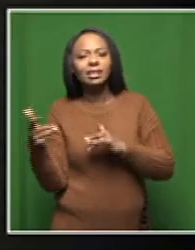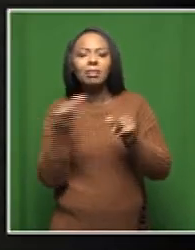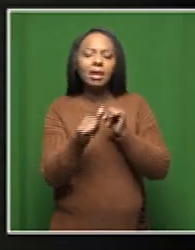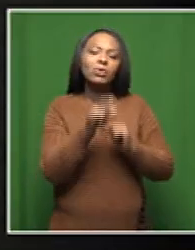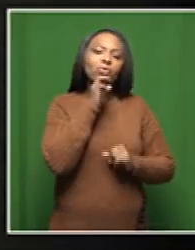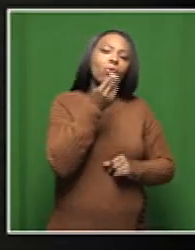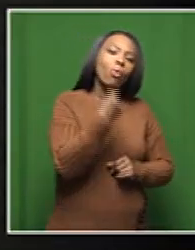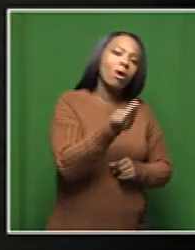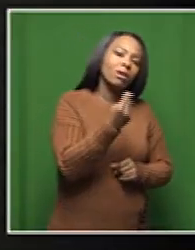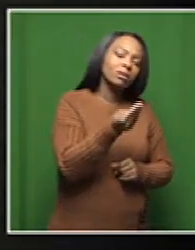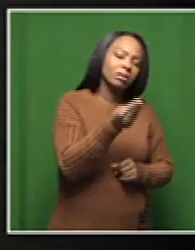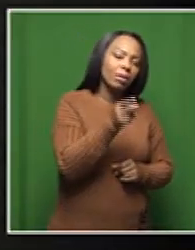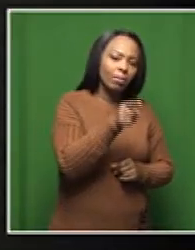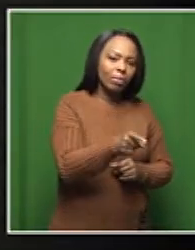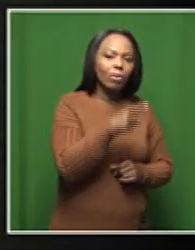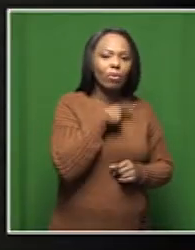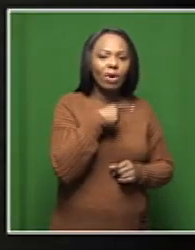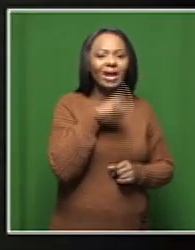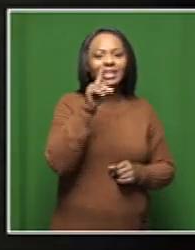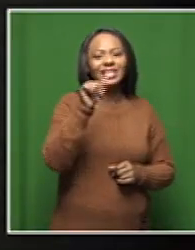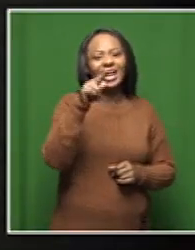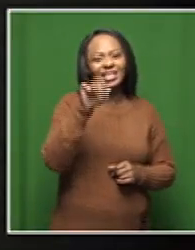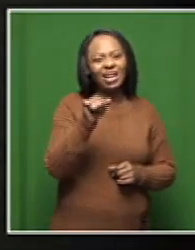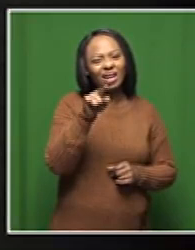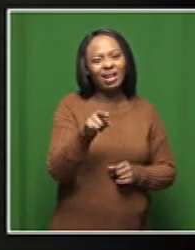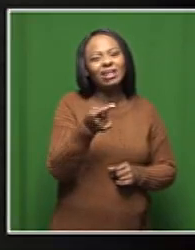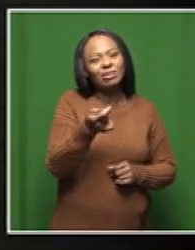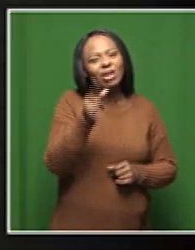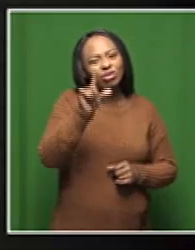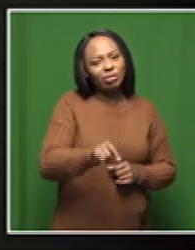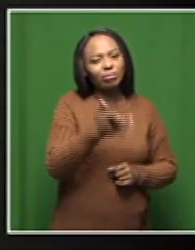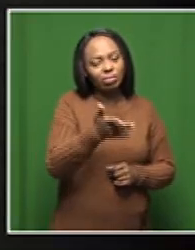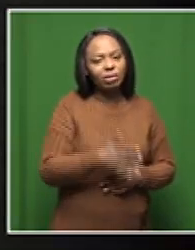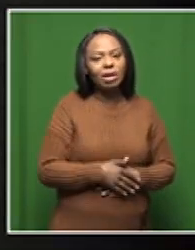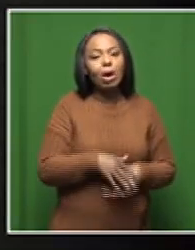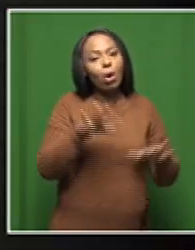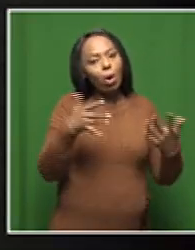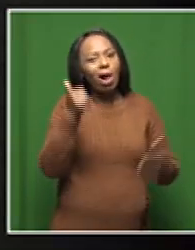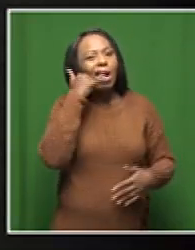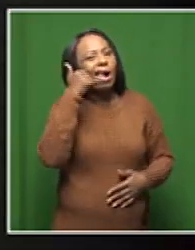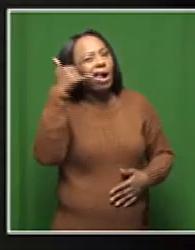then you could certainly call the call center and they could assist you with the